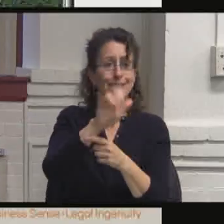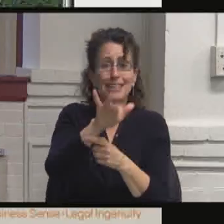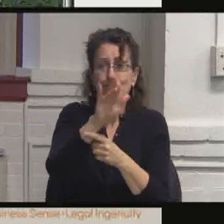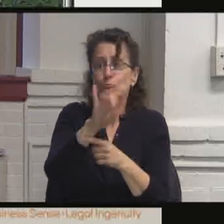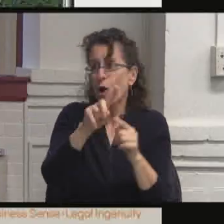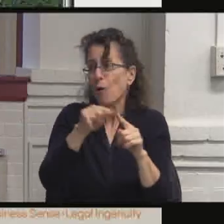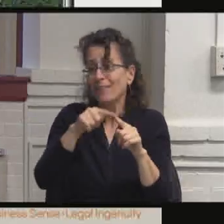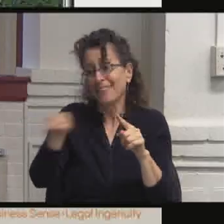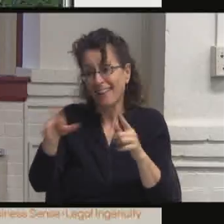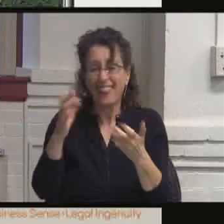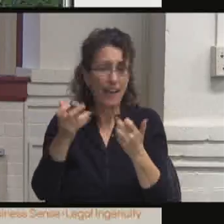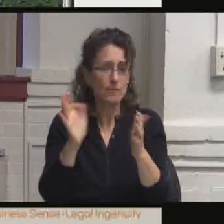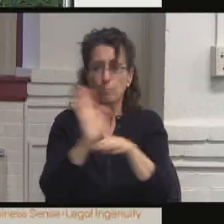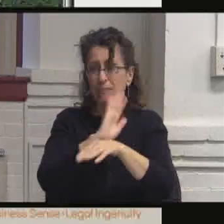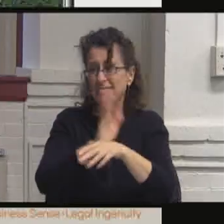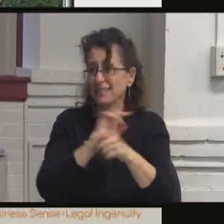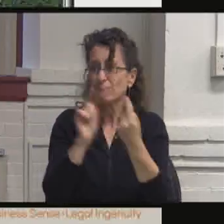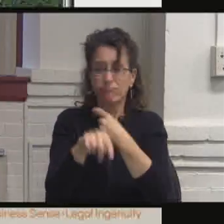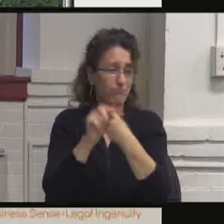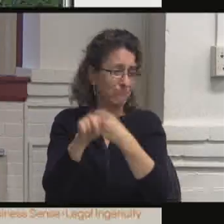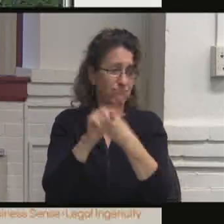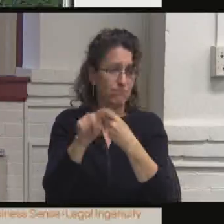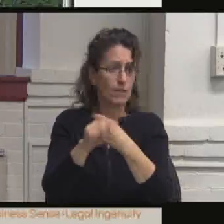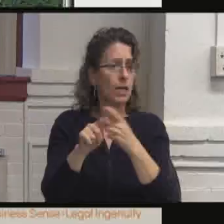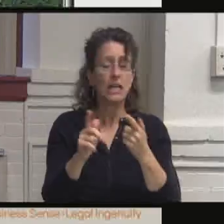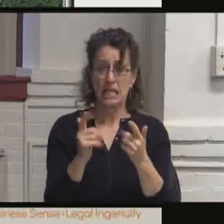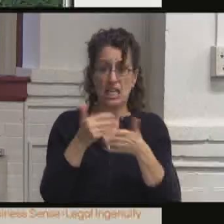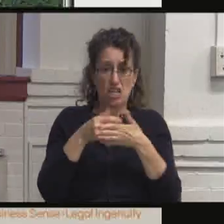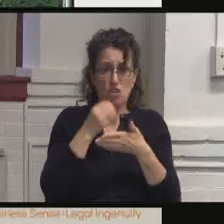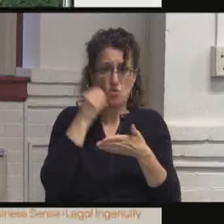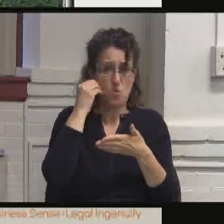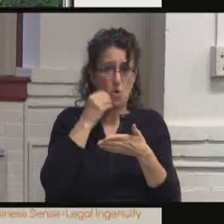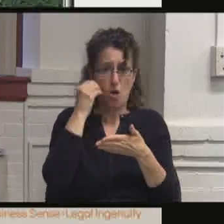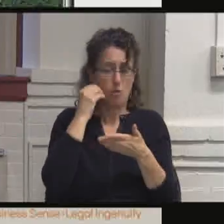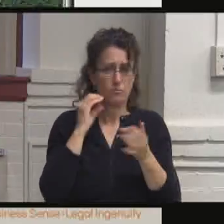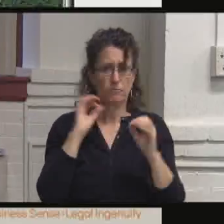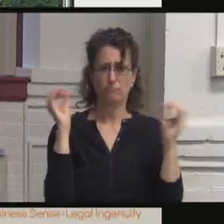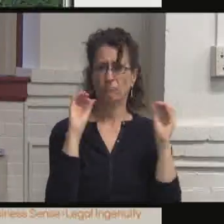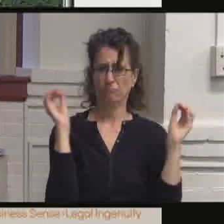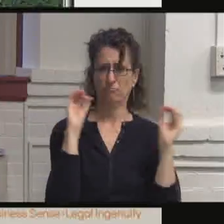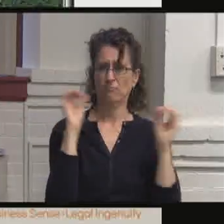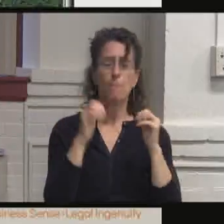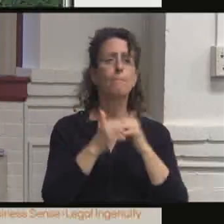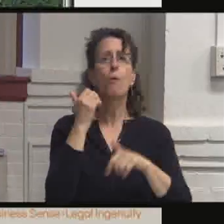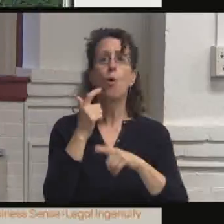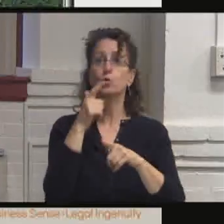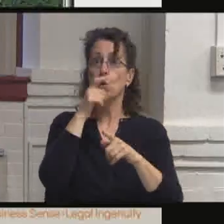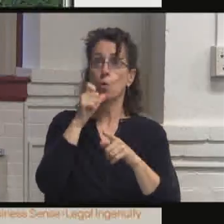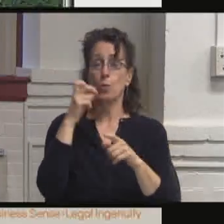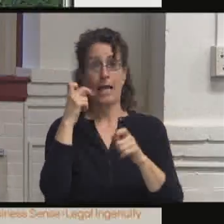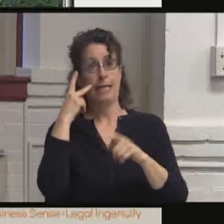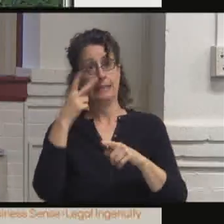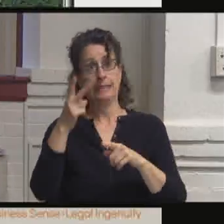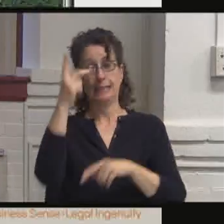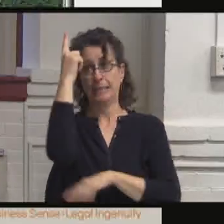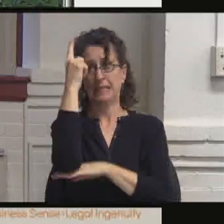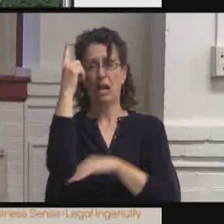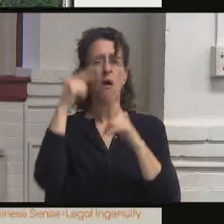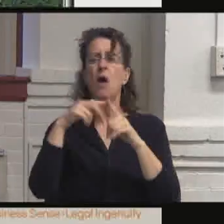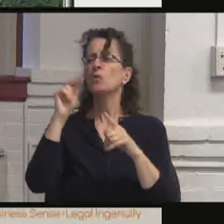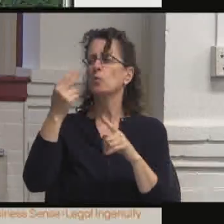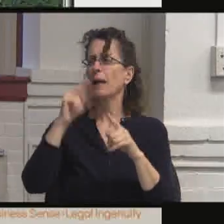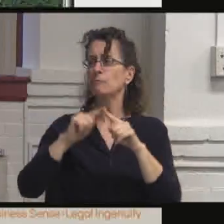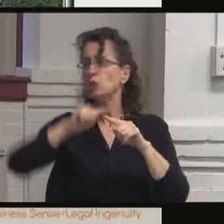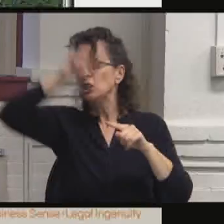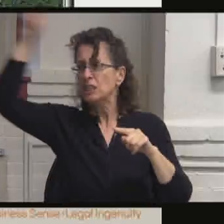shown in the center of the screen. But as far as residential areas, almost all of them are in New Hampshire, and from pretty far away, like more